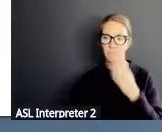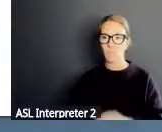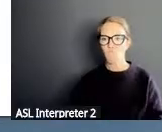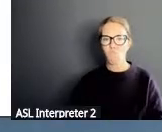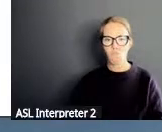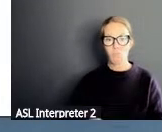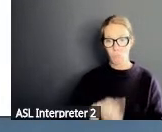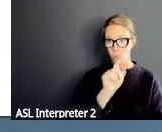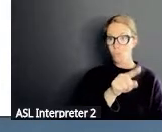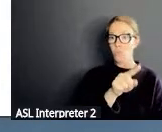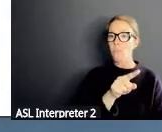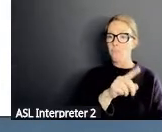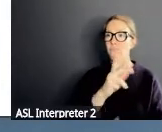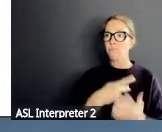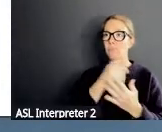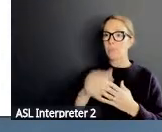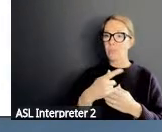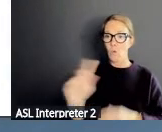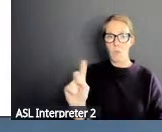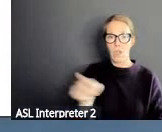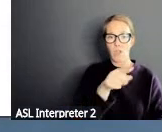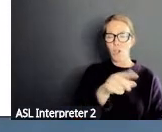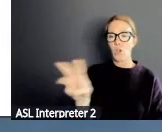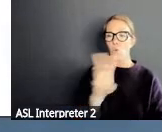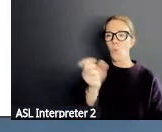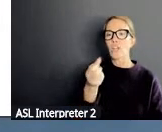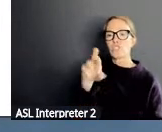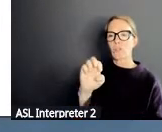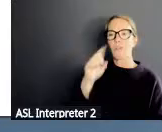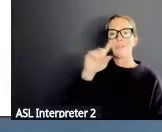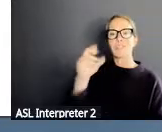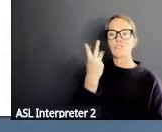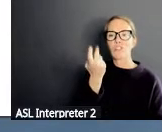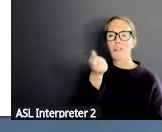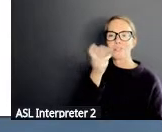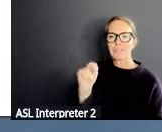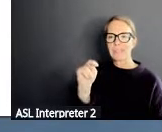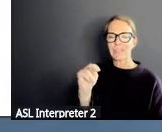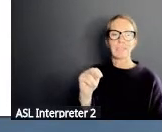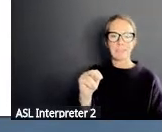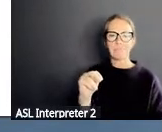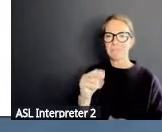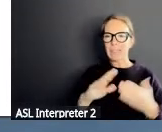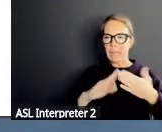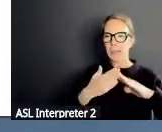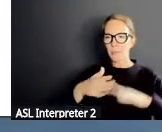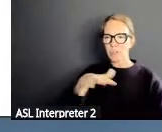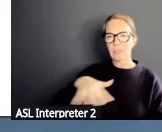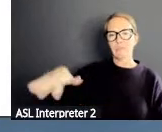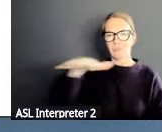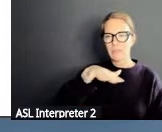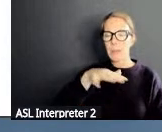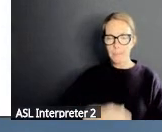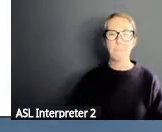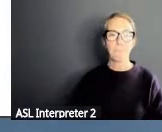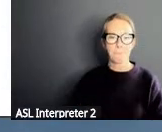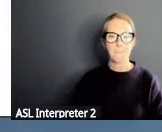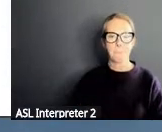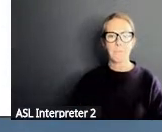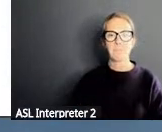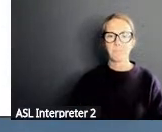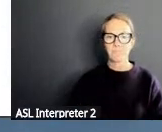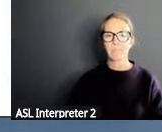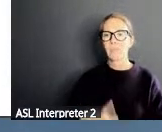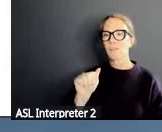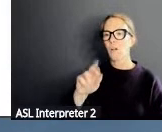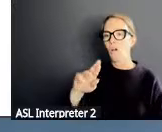The project is located in the west shore of the Charleston neighborhood in Staten Island Community District 3. It is located along Arthur